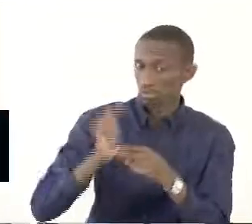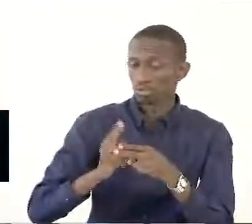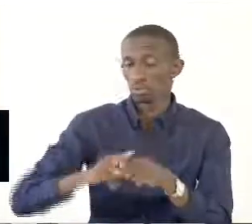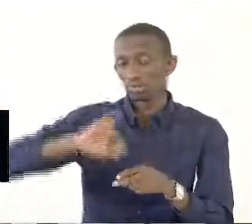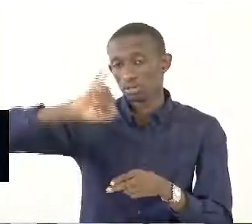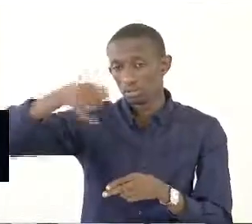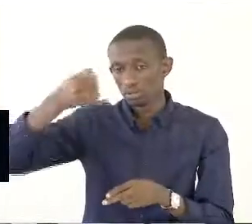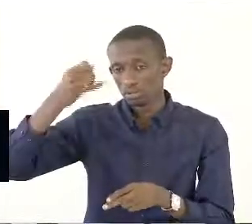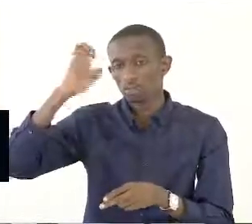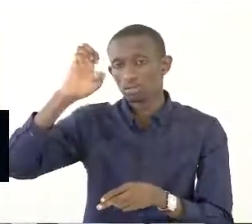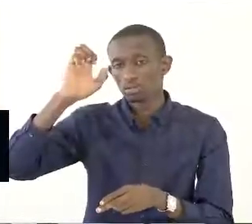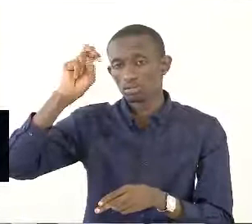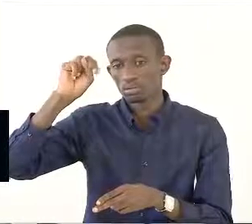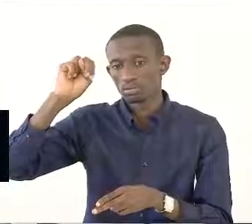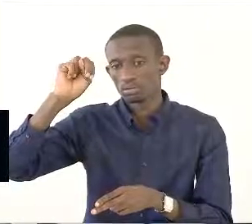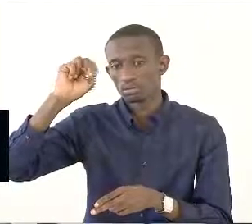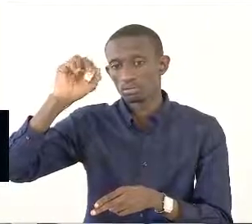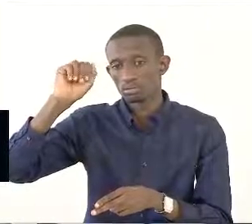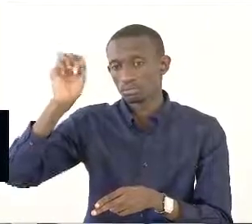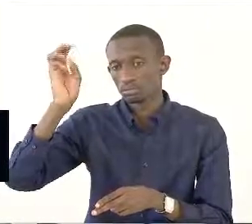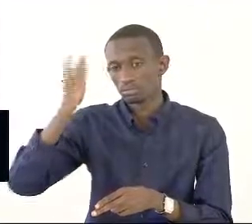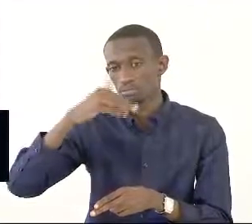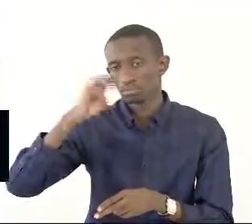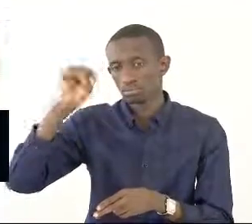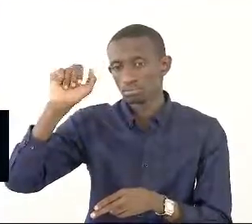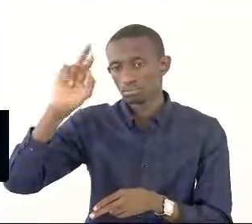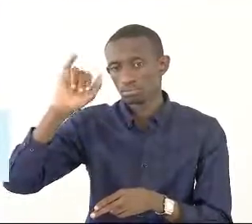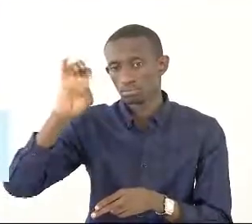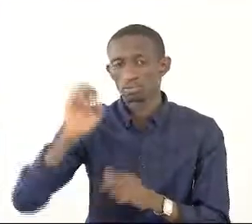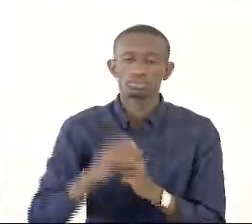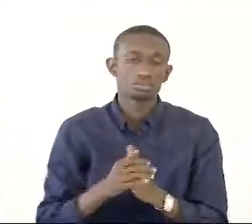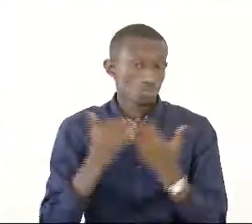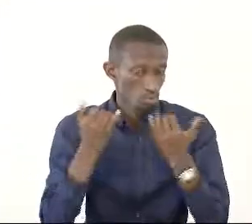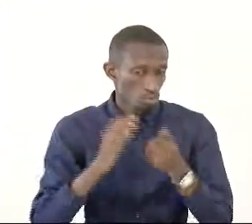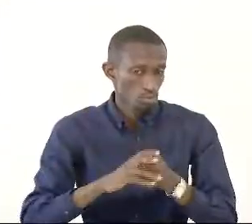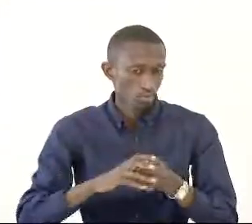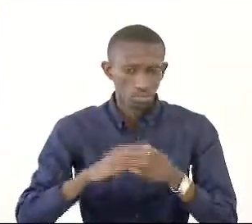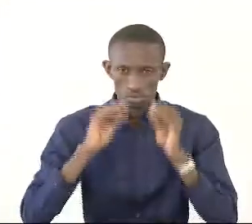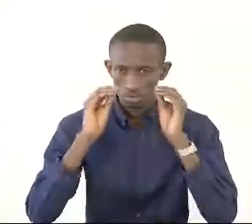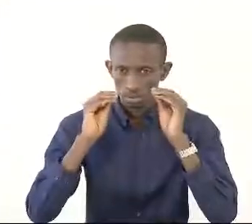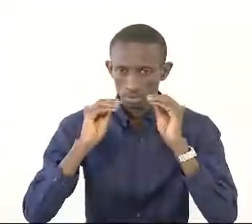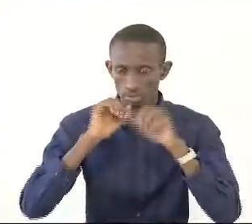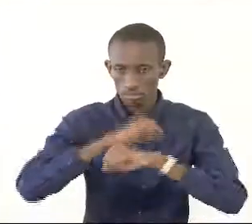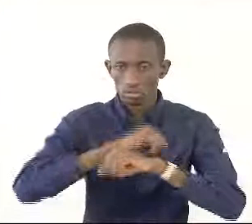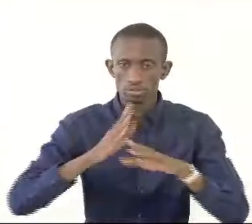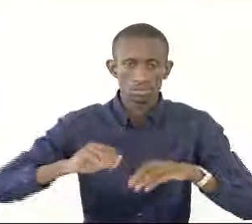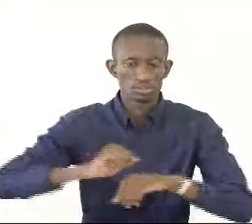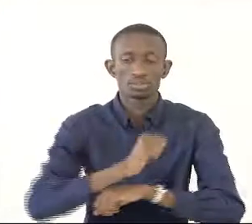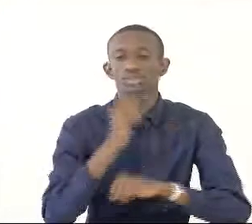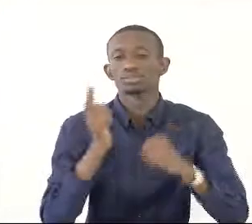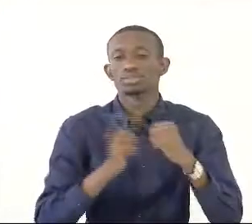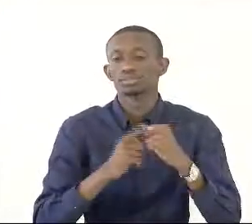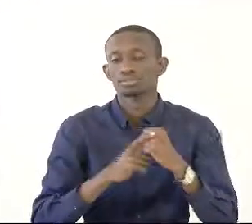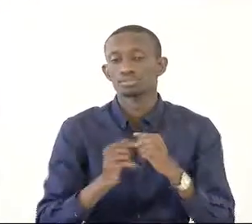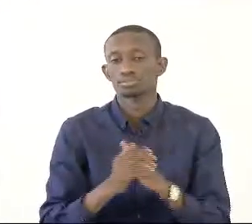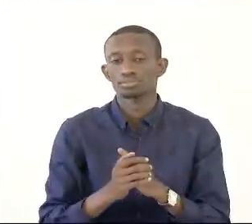Jean-Marie, and today we are with the classes of senior 6. So because we are going to continue with the